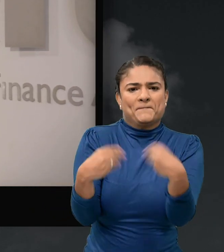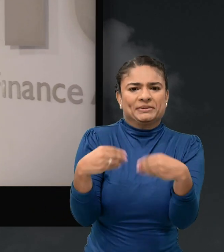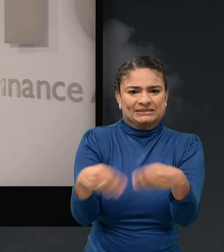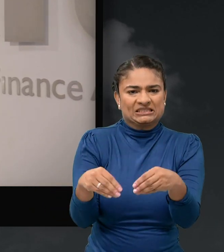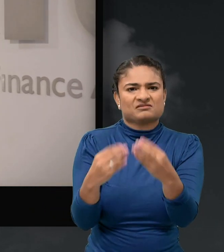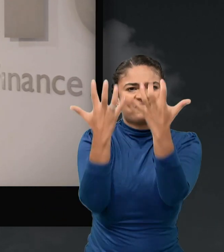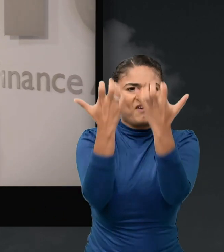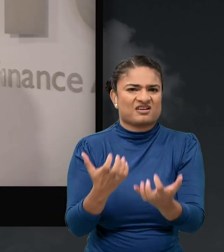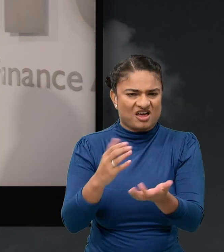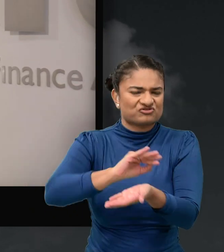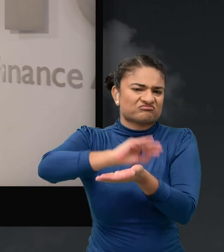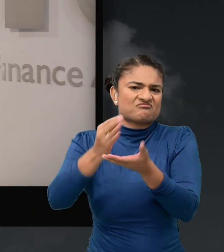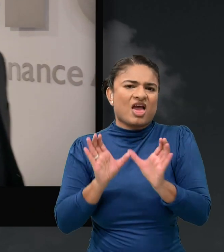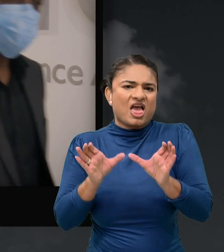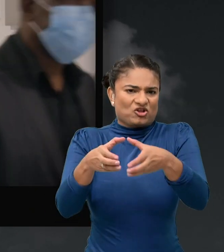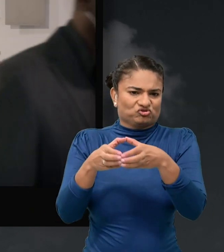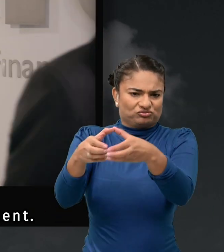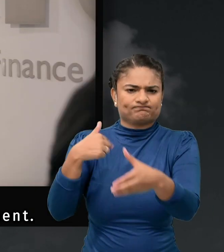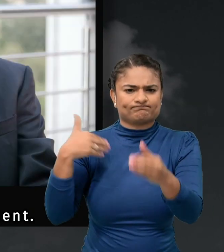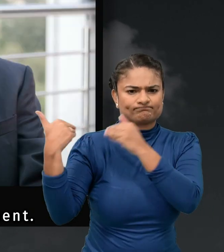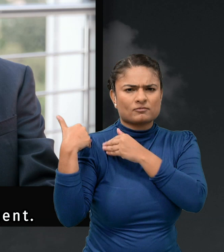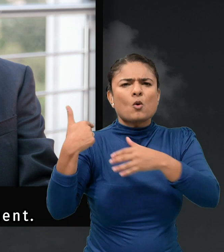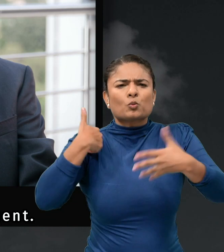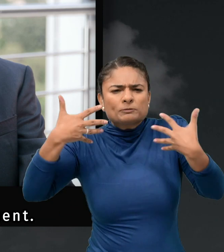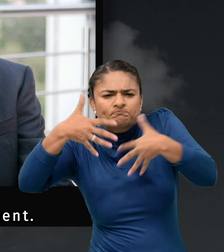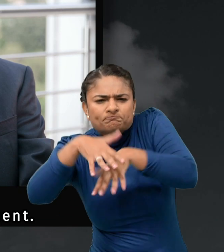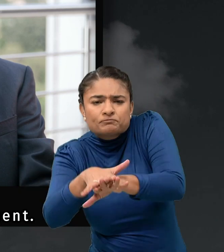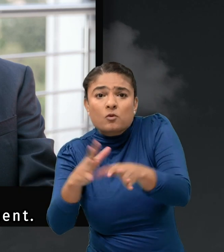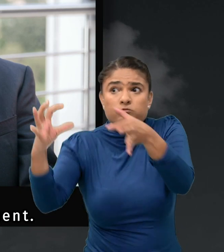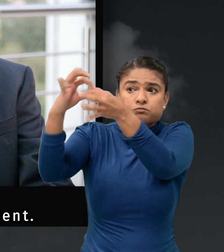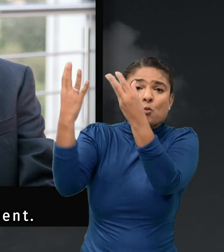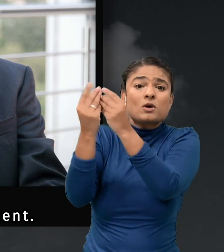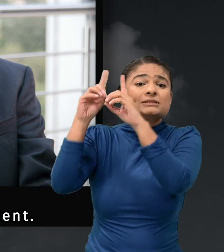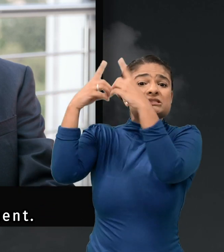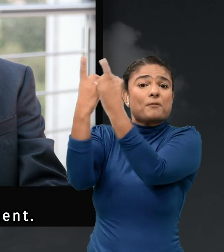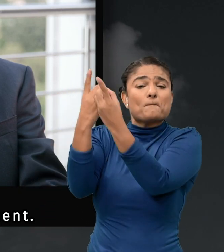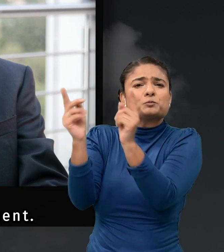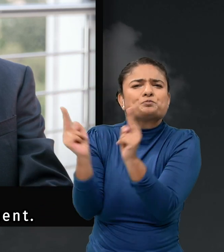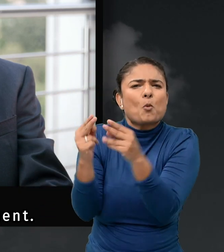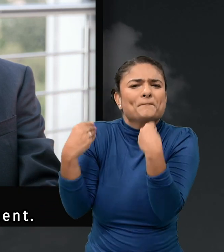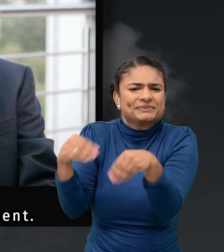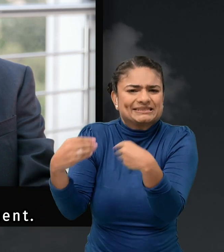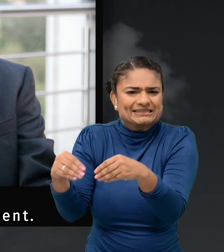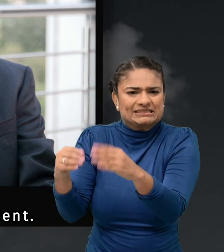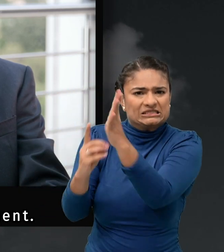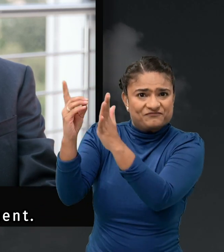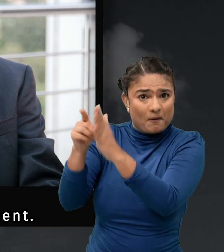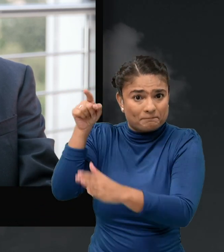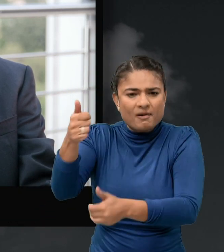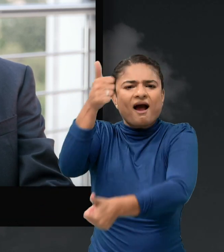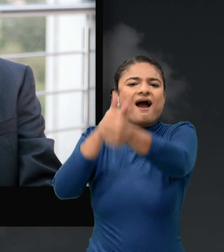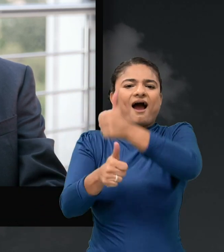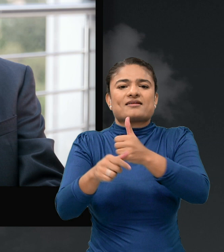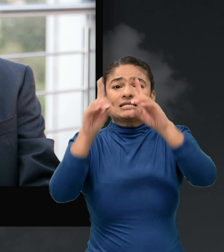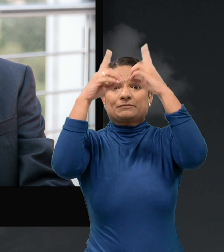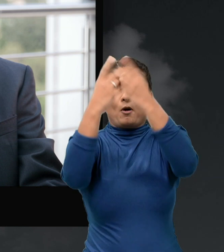Small Enterprise Finance Agency, is an implementing agency of the Department of Small Business Development.